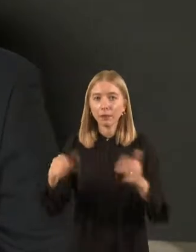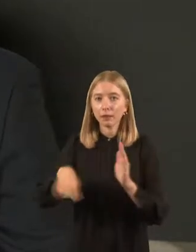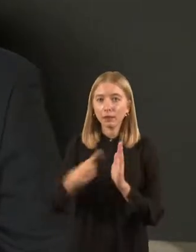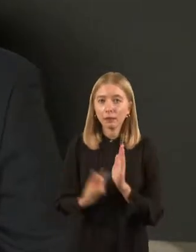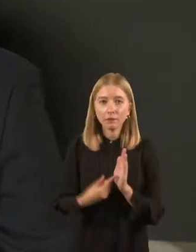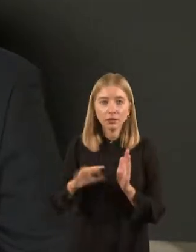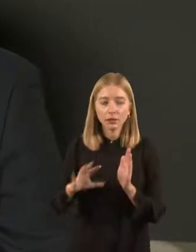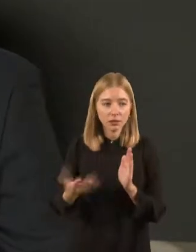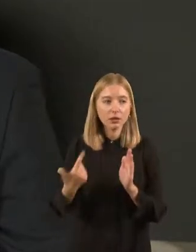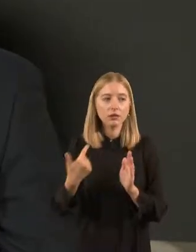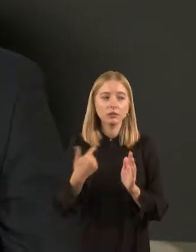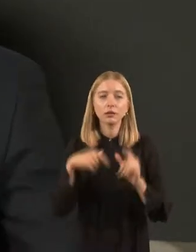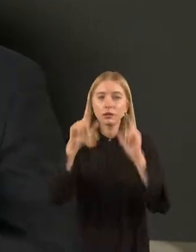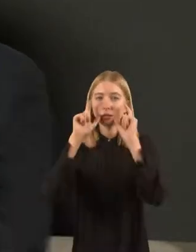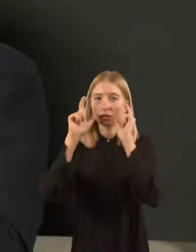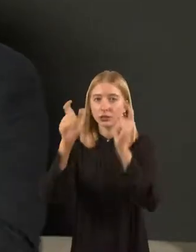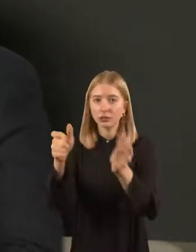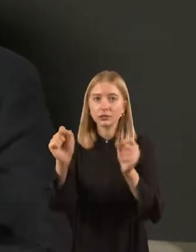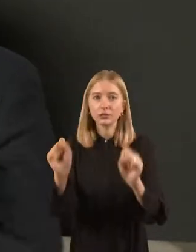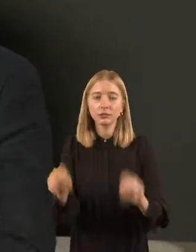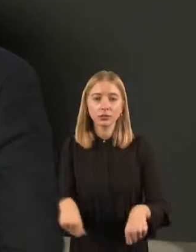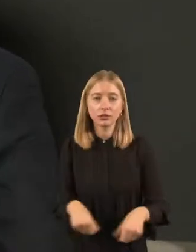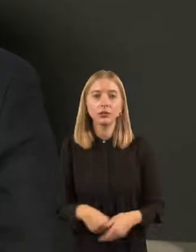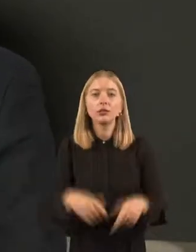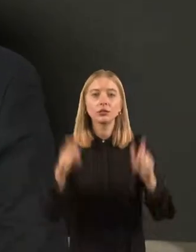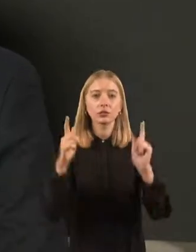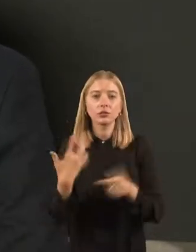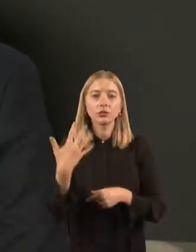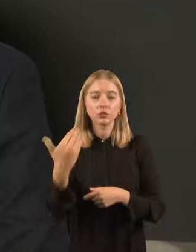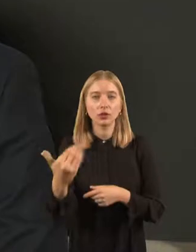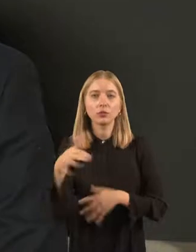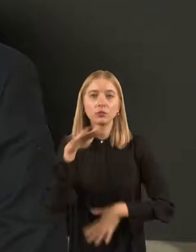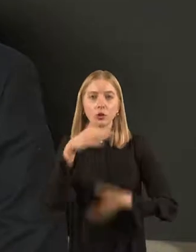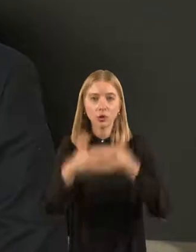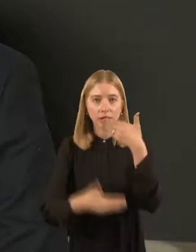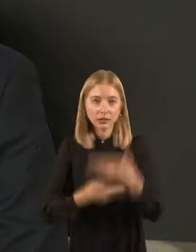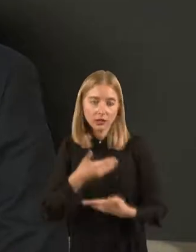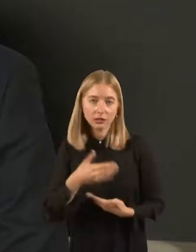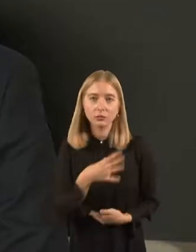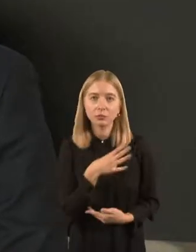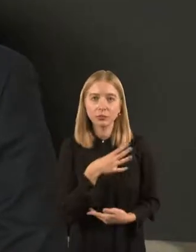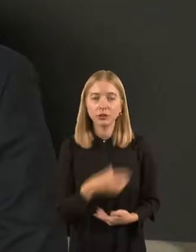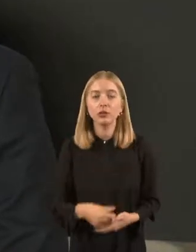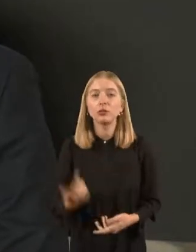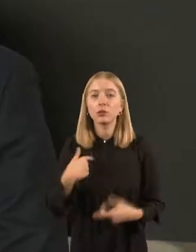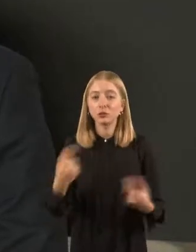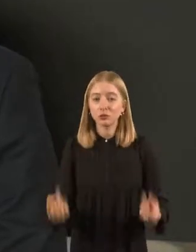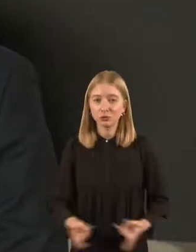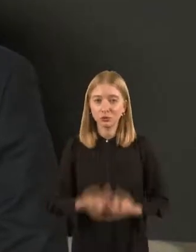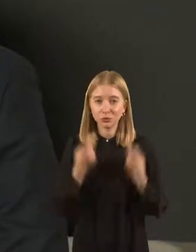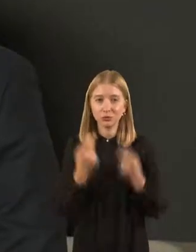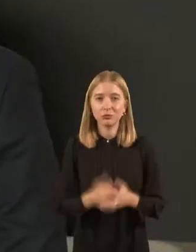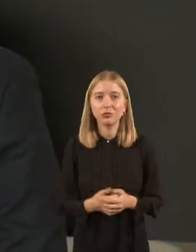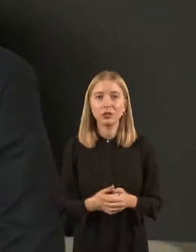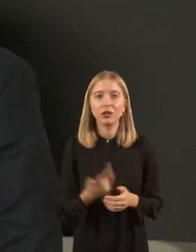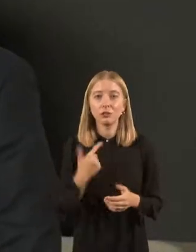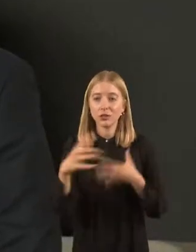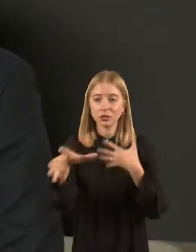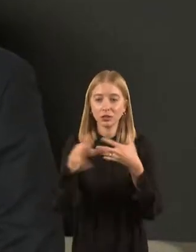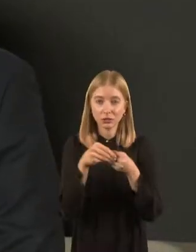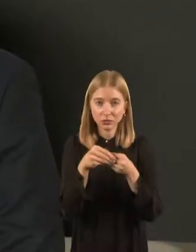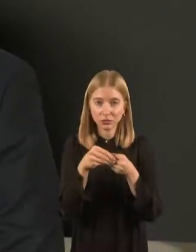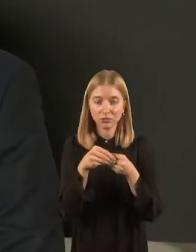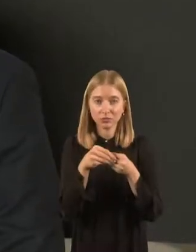therefore, by answering the questions that were asked and analyzing our processes,